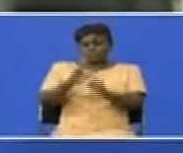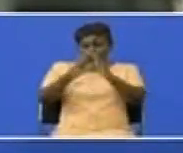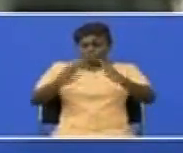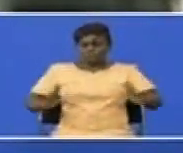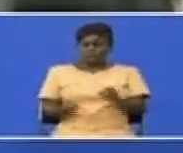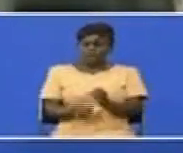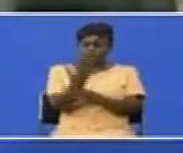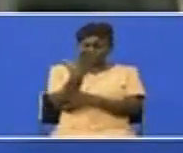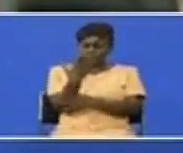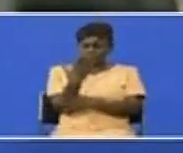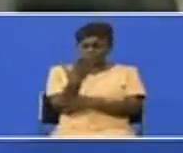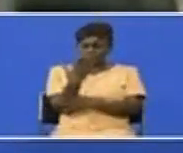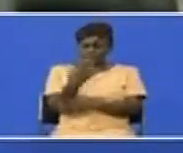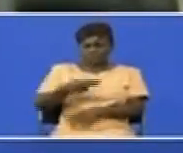produce